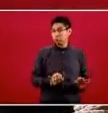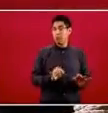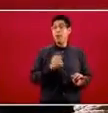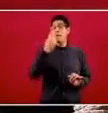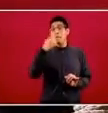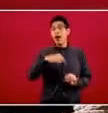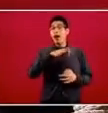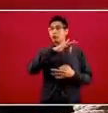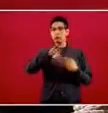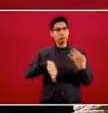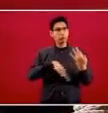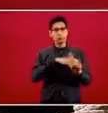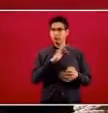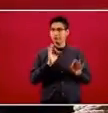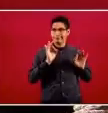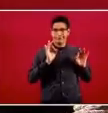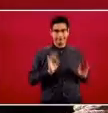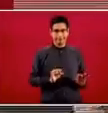So,